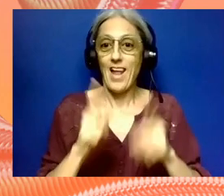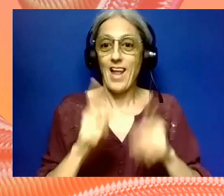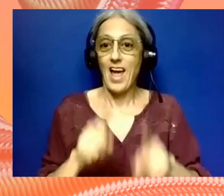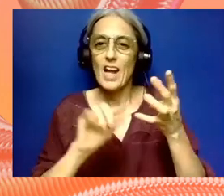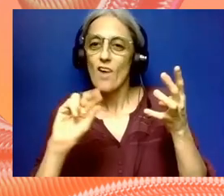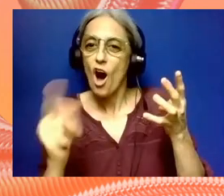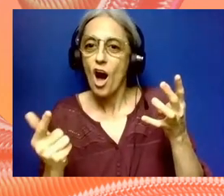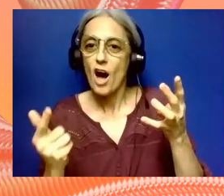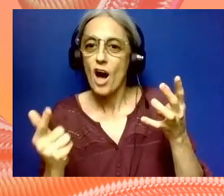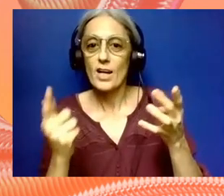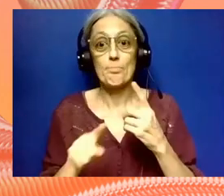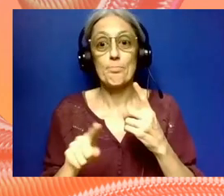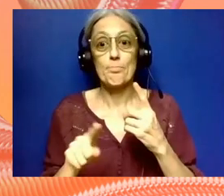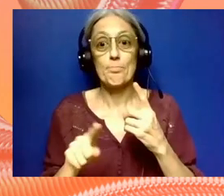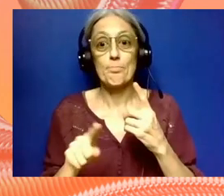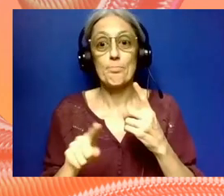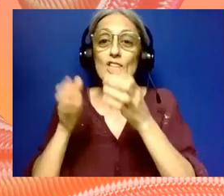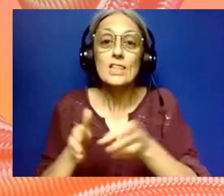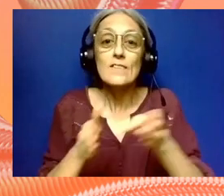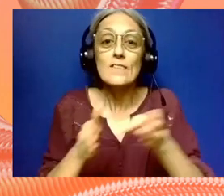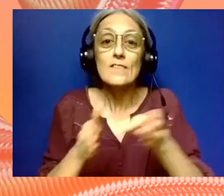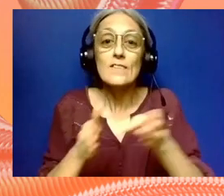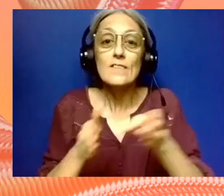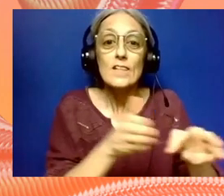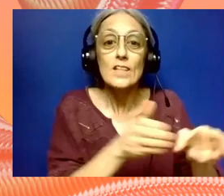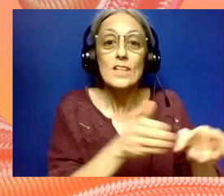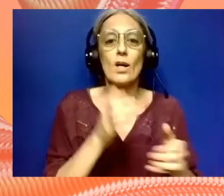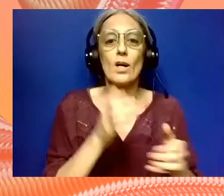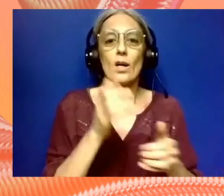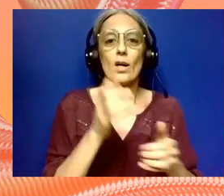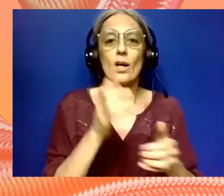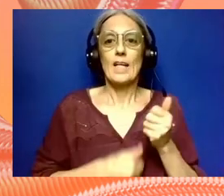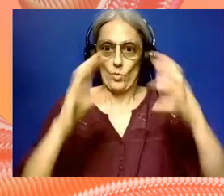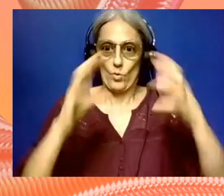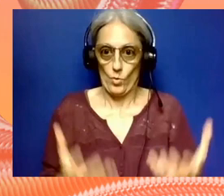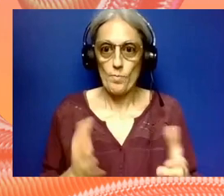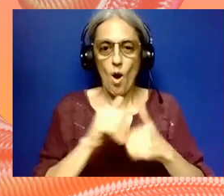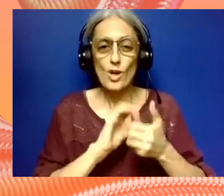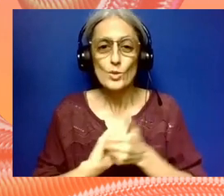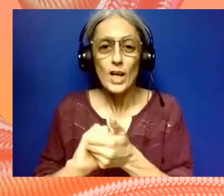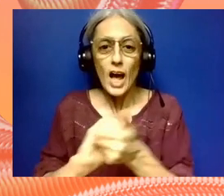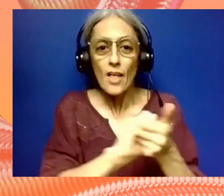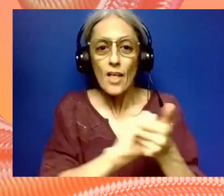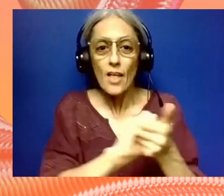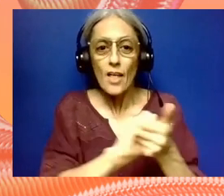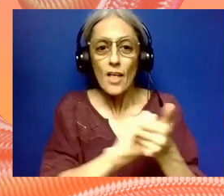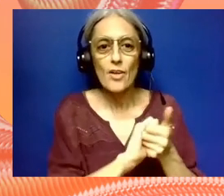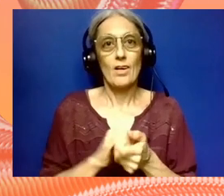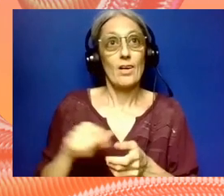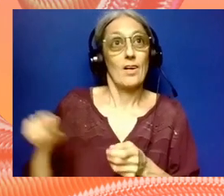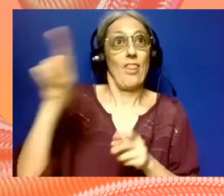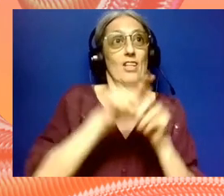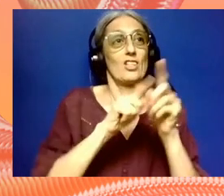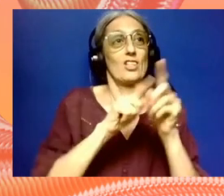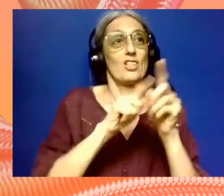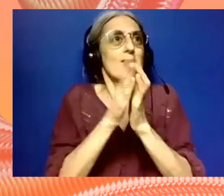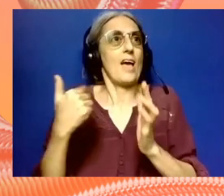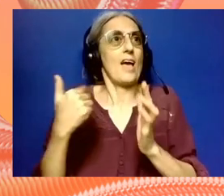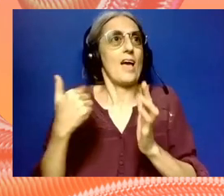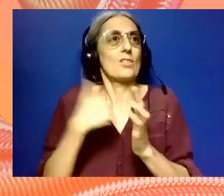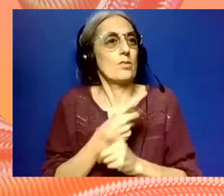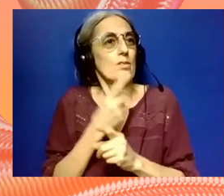to understand what we do and how we work with anger,